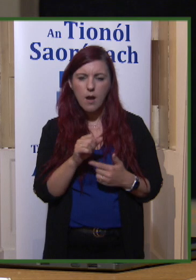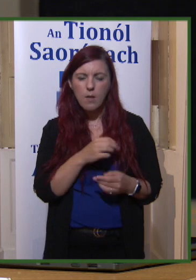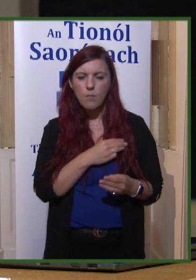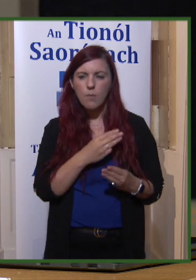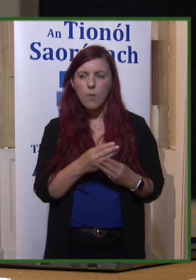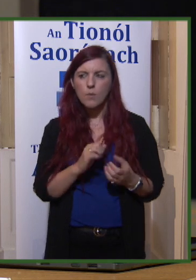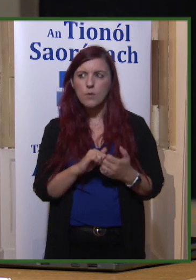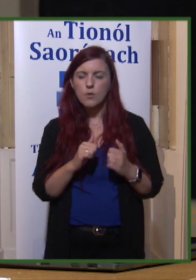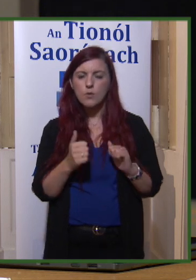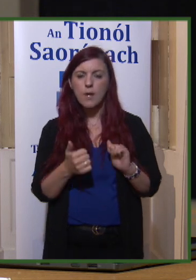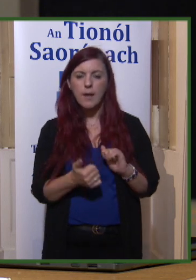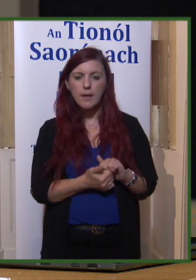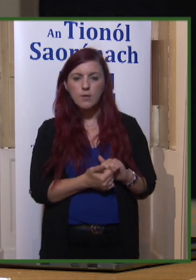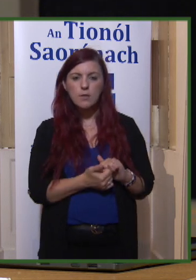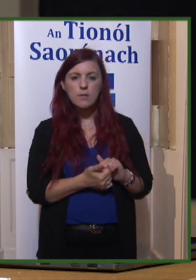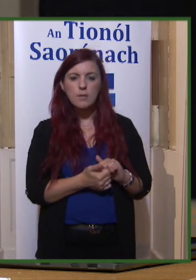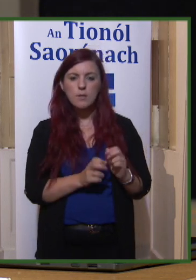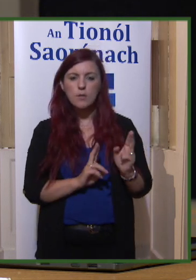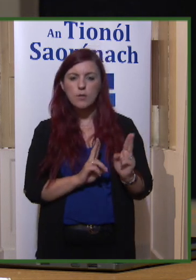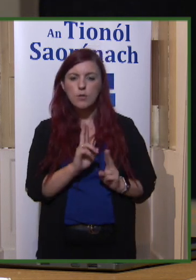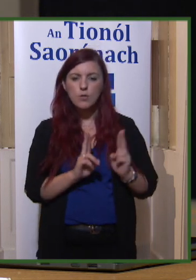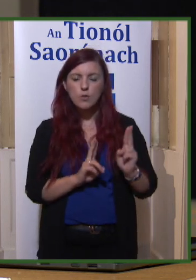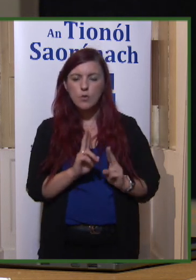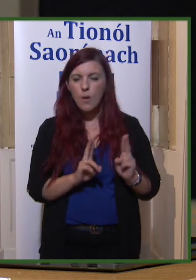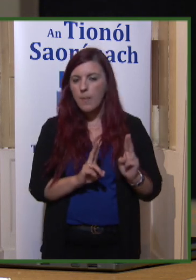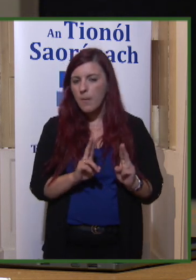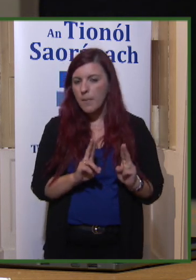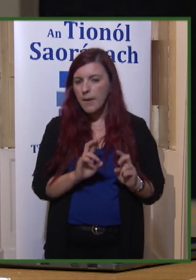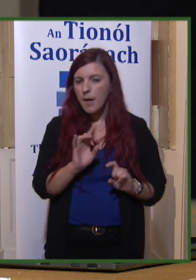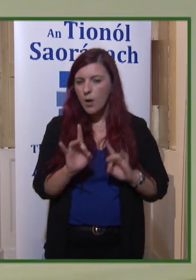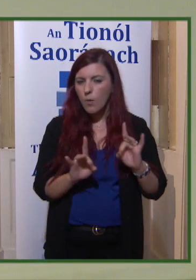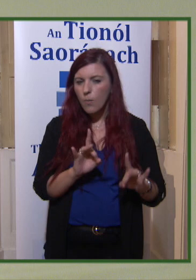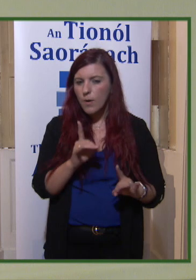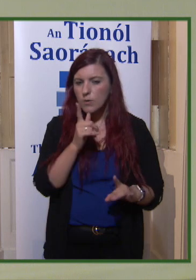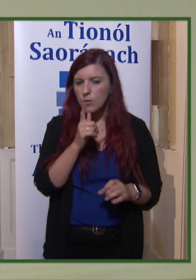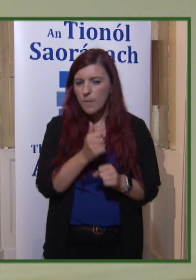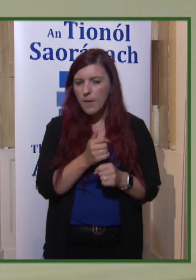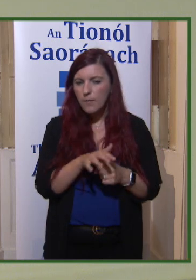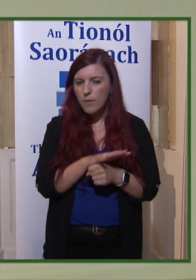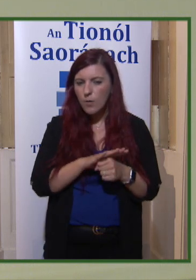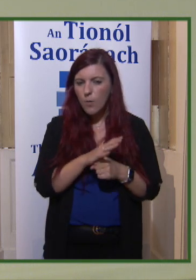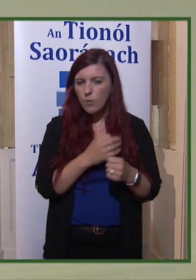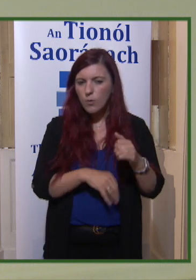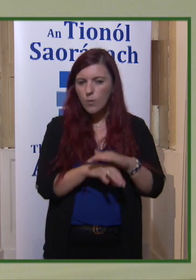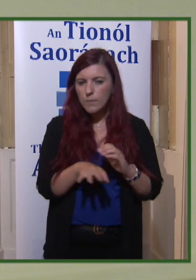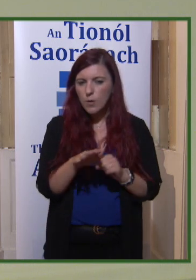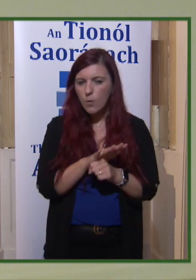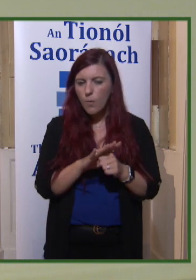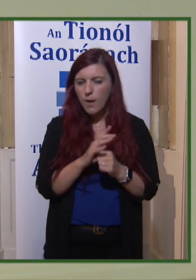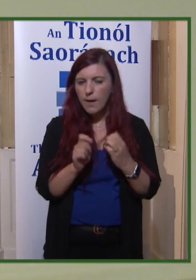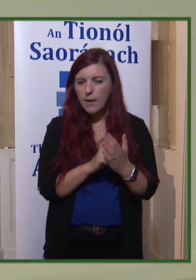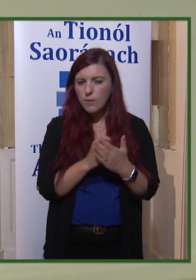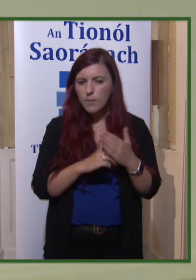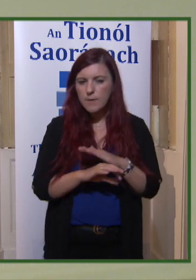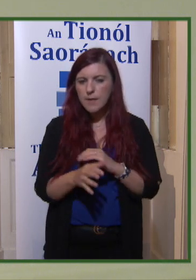to reword to, should there be a plebiscite of the local electorate of Dublin as to whether or not